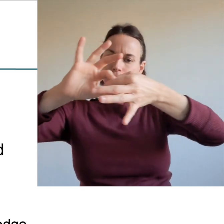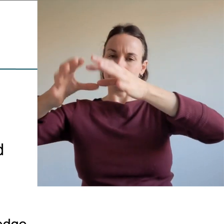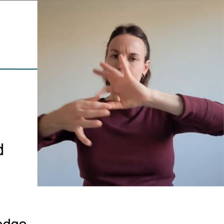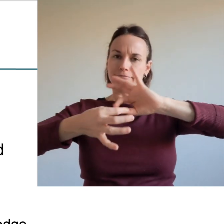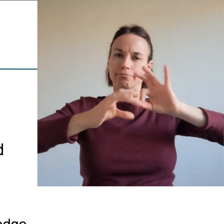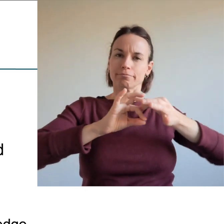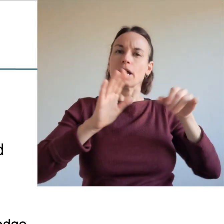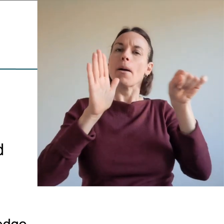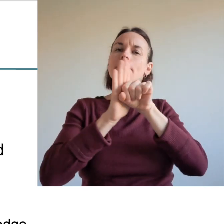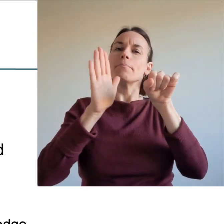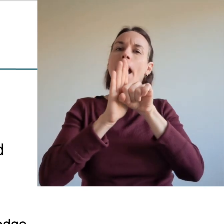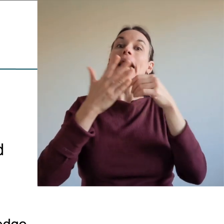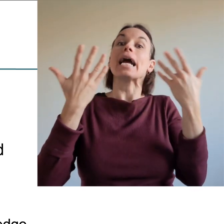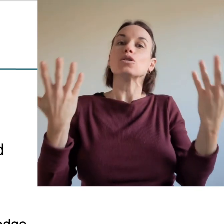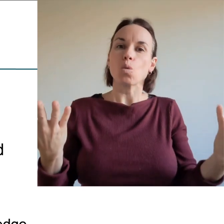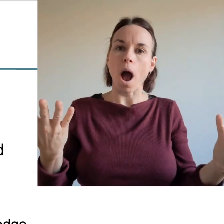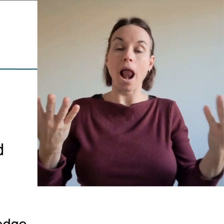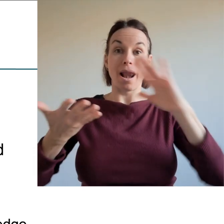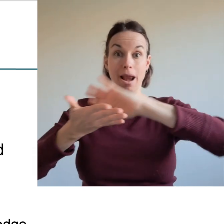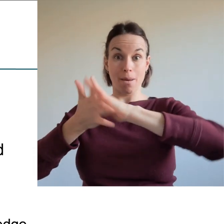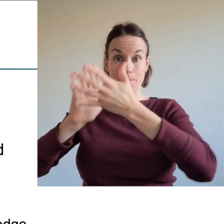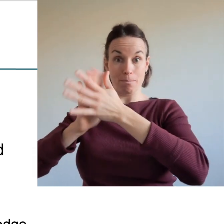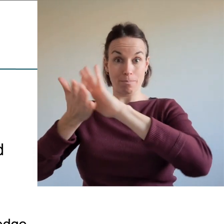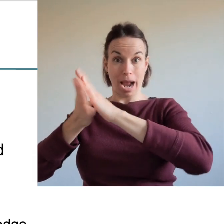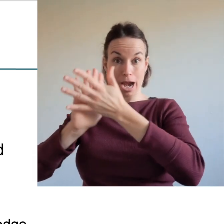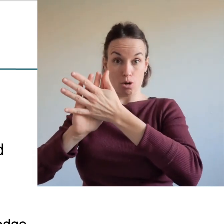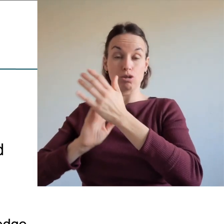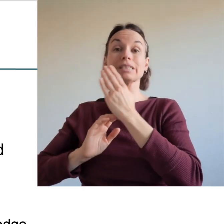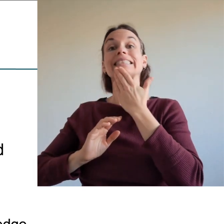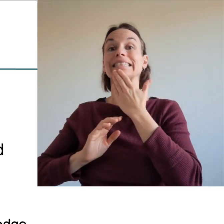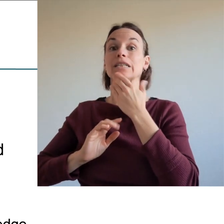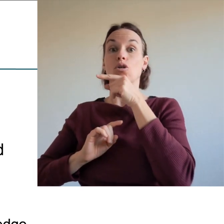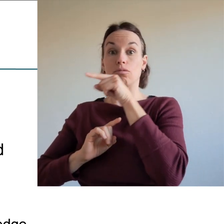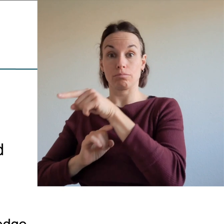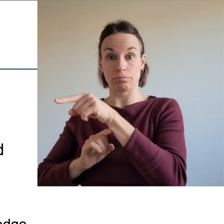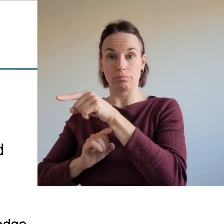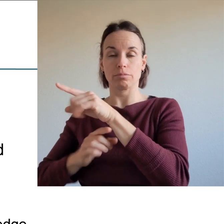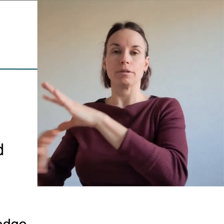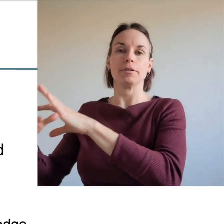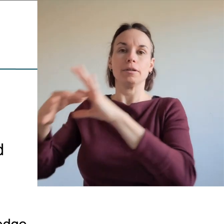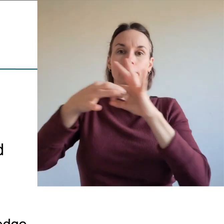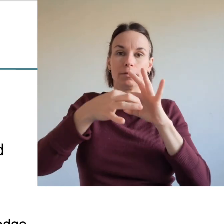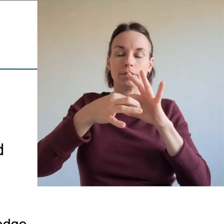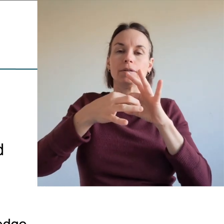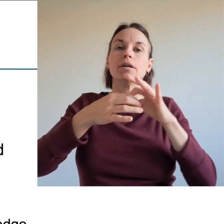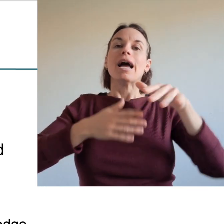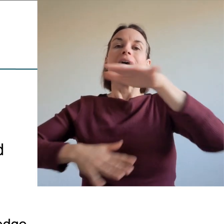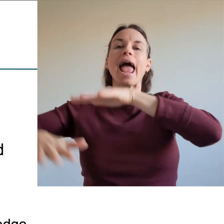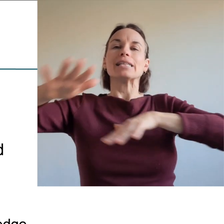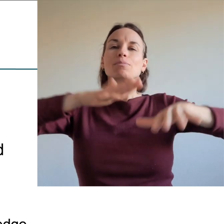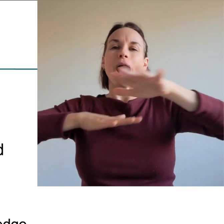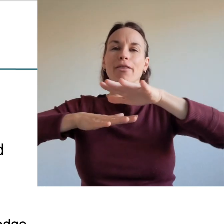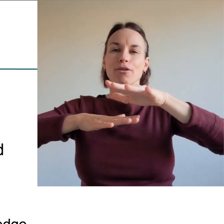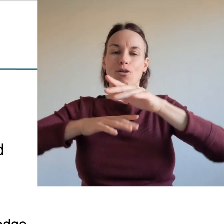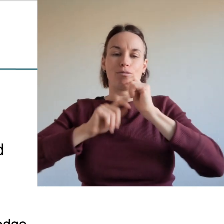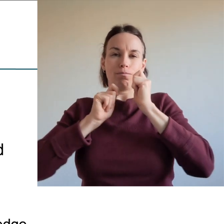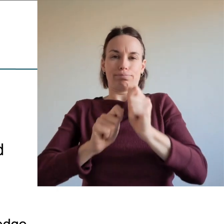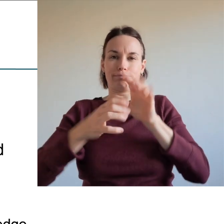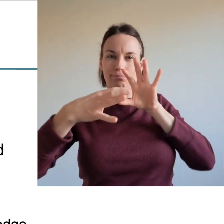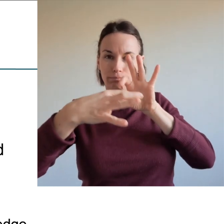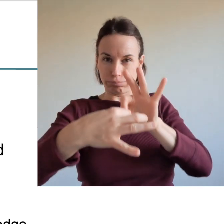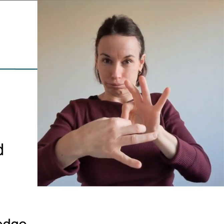markers used in sentences containing different uses of indefinites. But for comparison, we